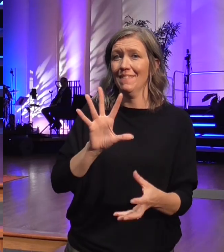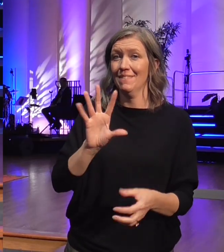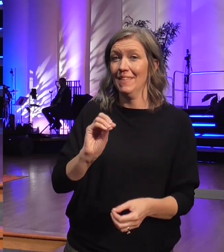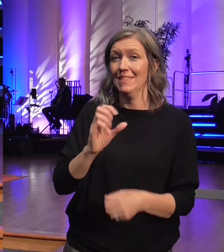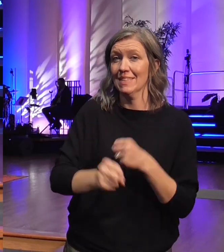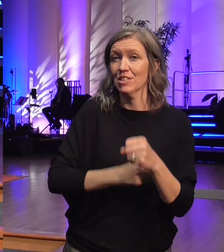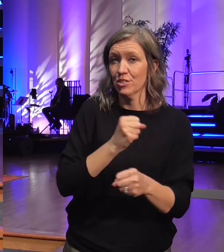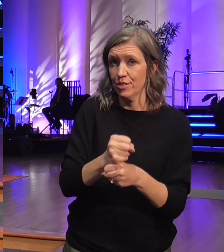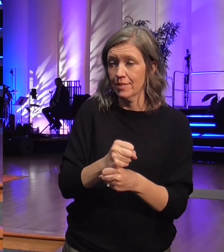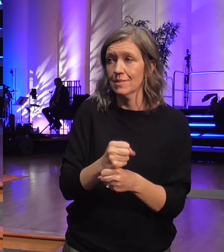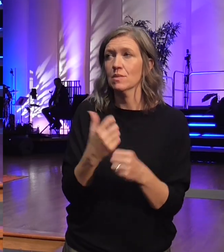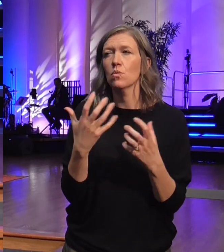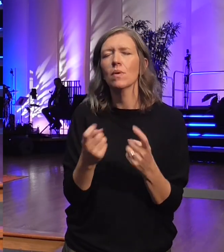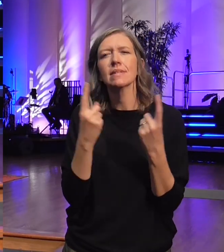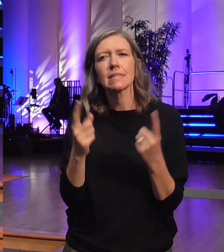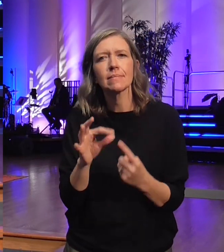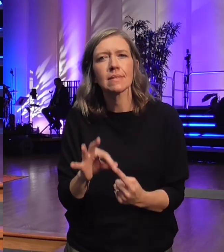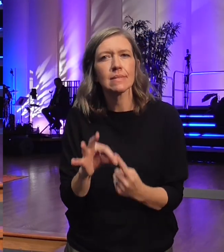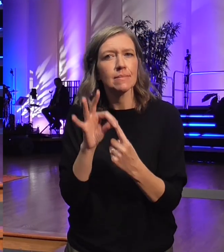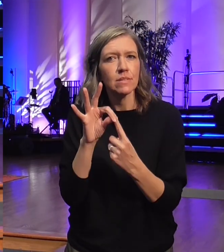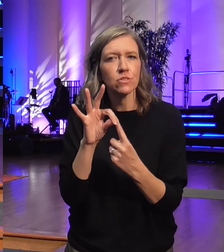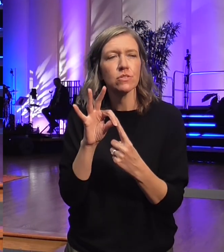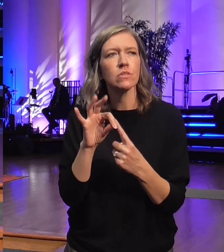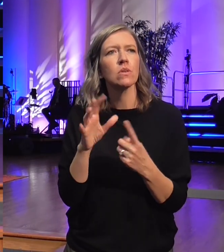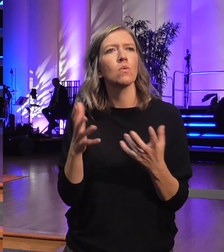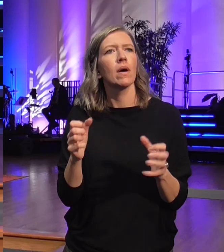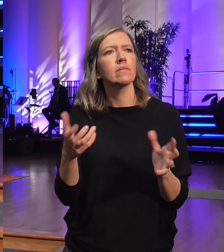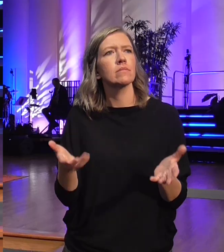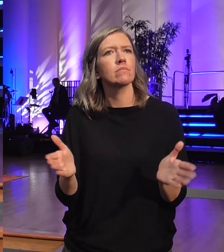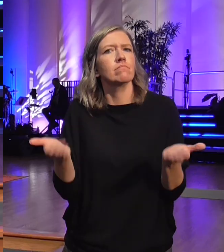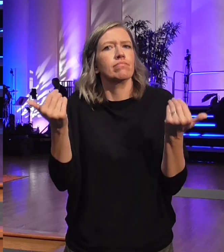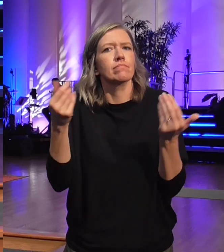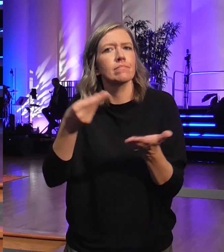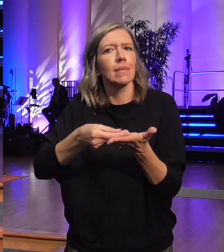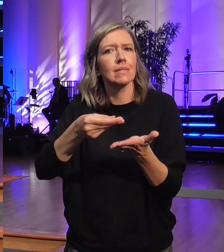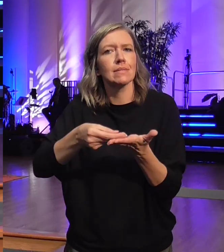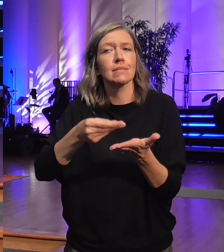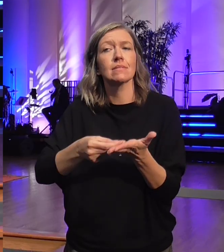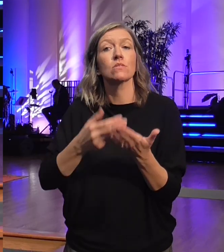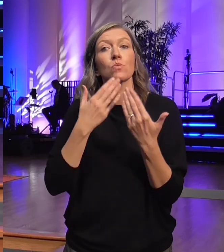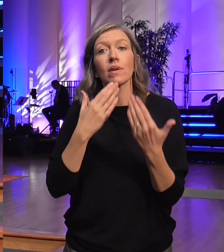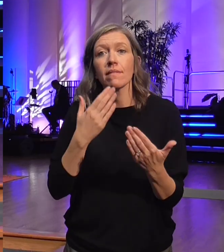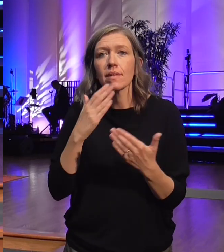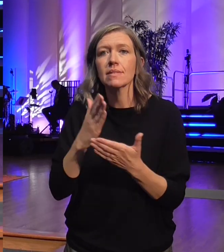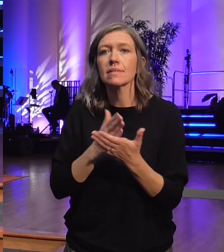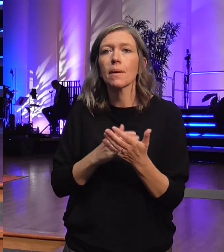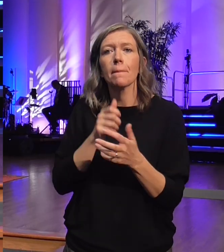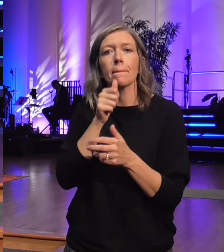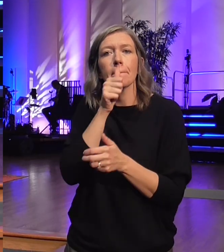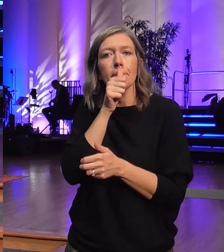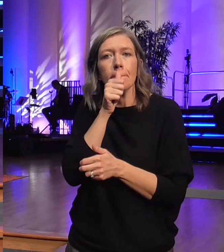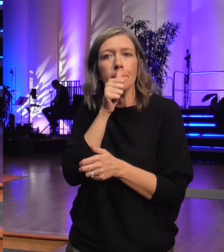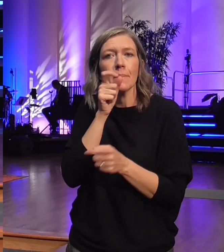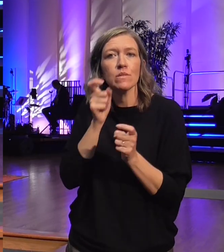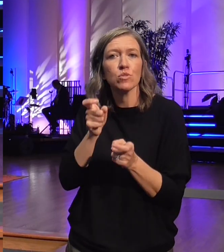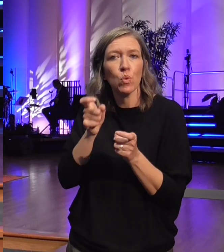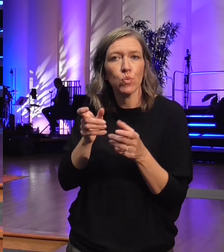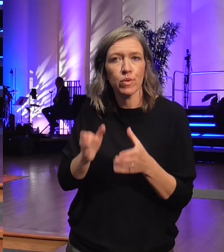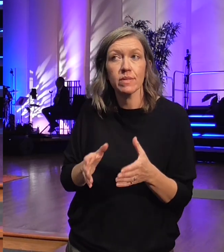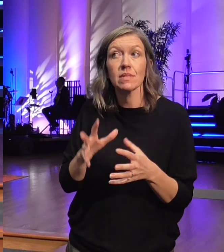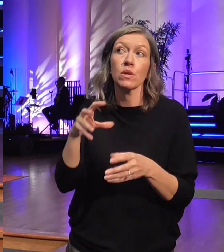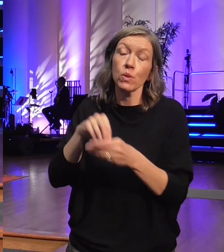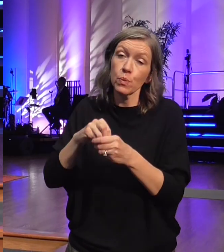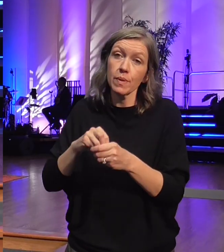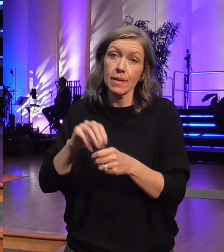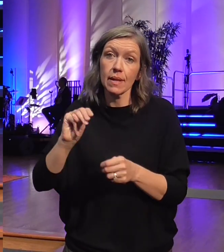really special. And so we want to raise some money. And we are so grateful through some anonymous donors, including the Mile